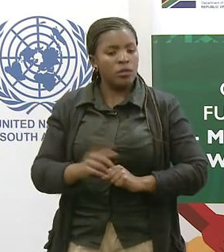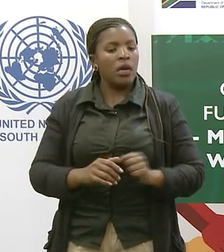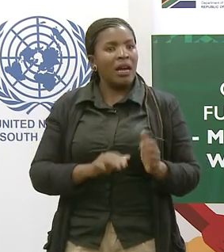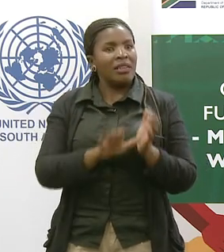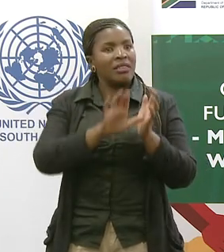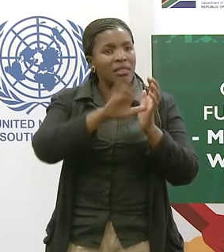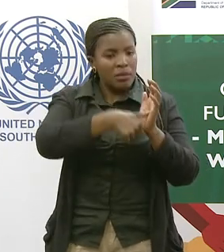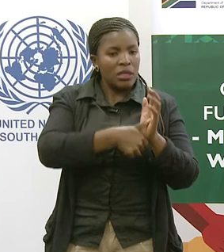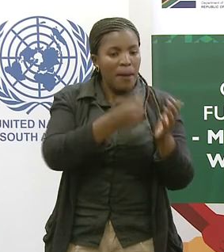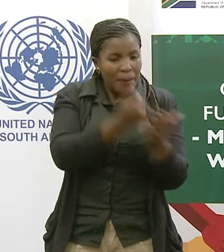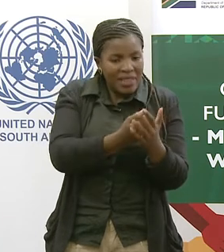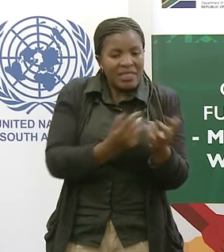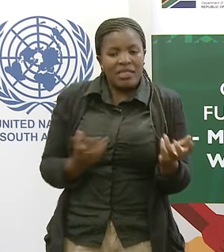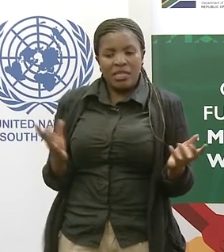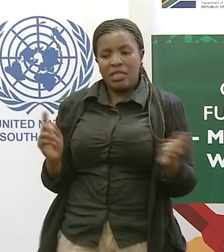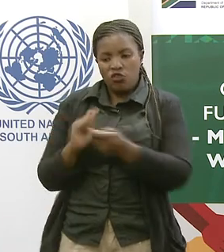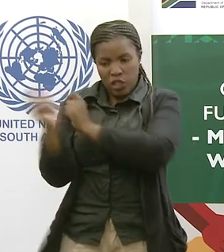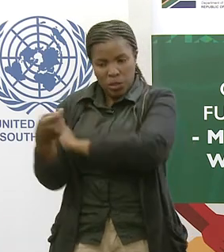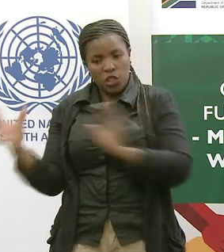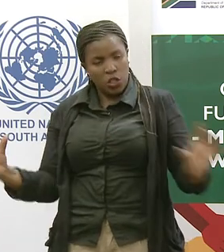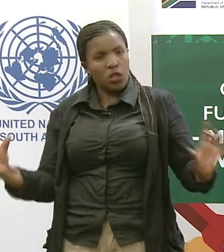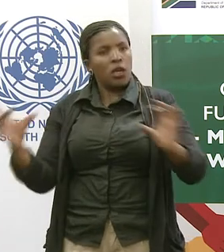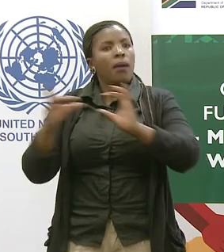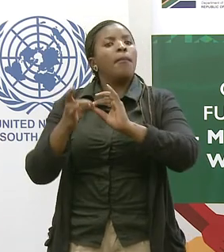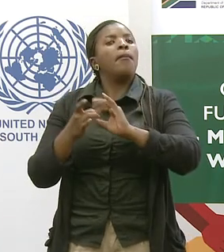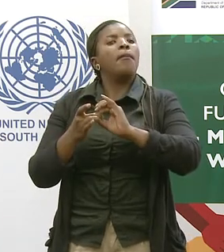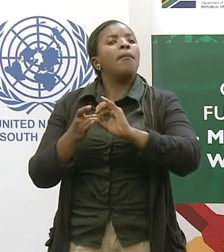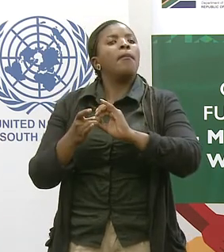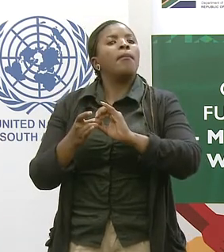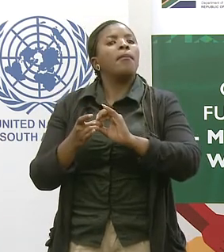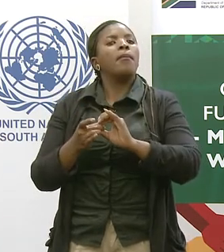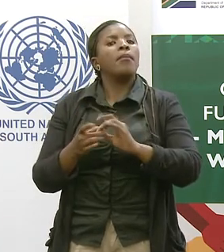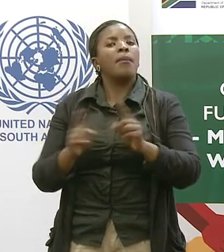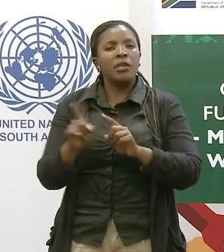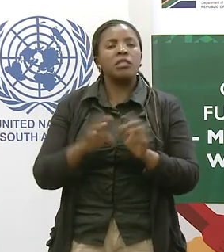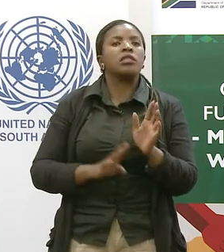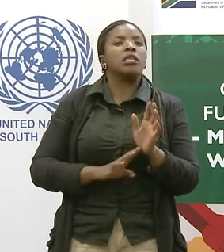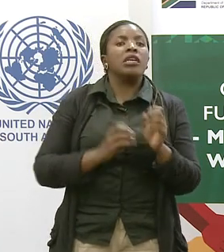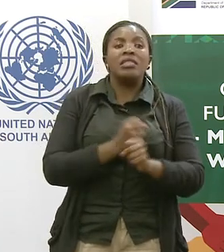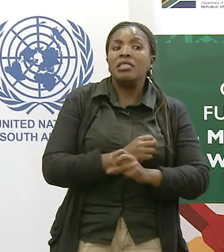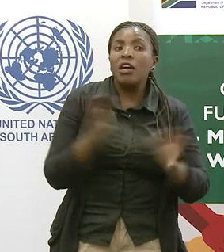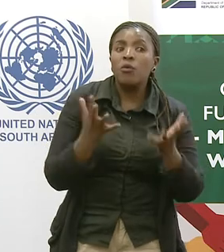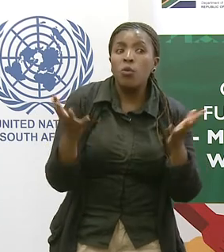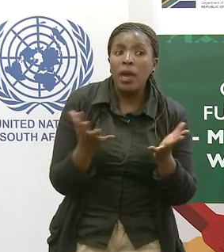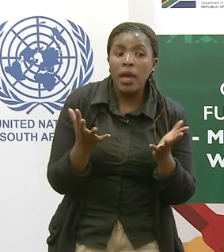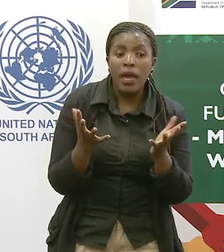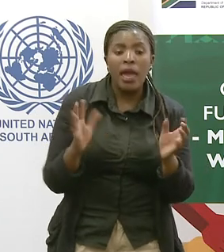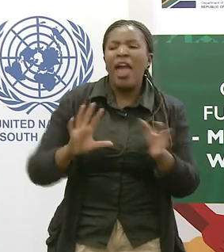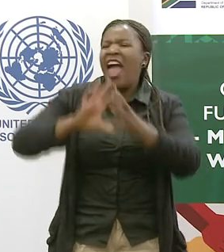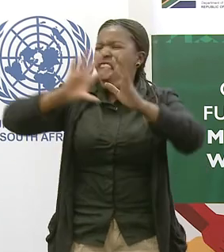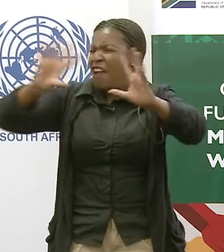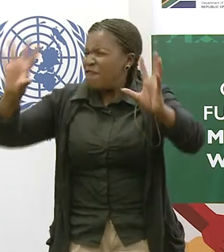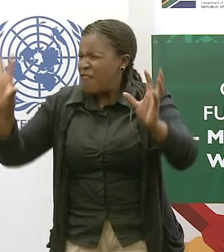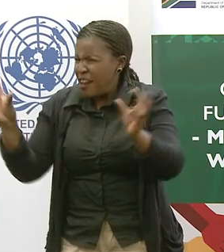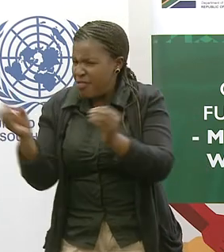on that agenda if we make sure that our struggle for disability is actually part of everything else.